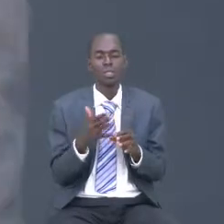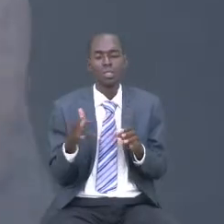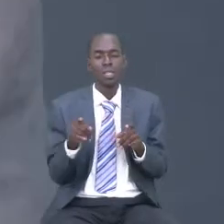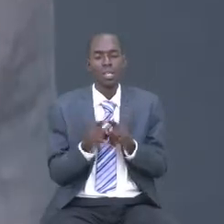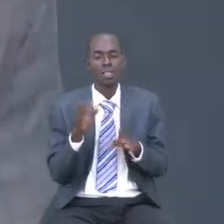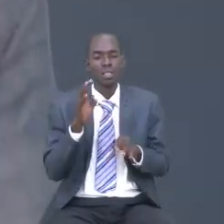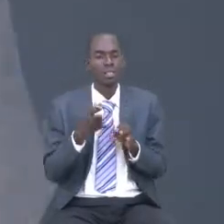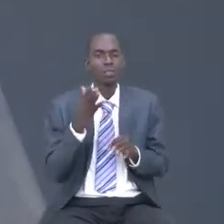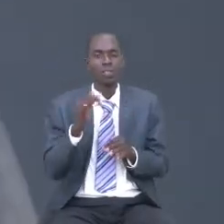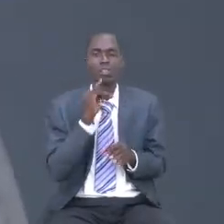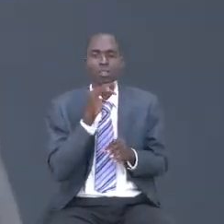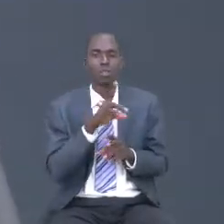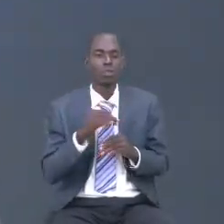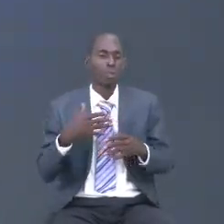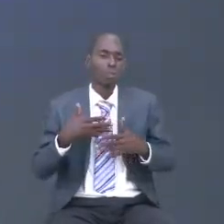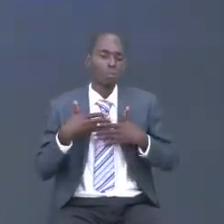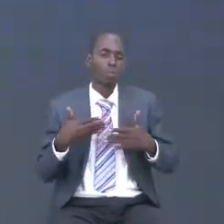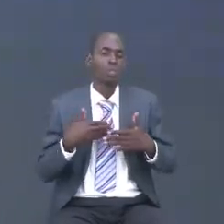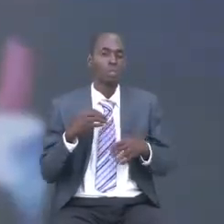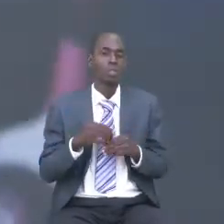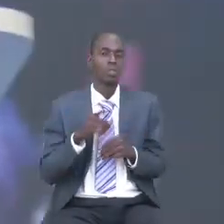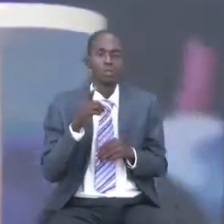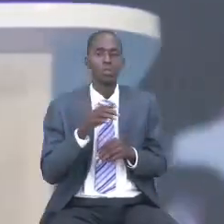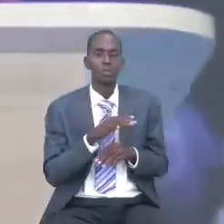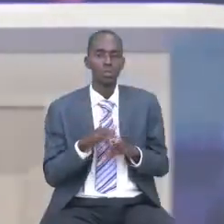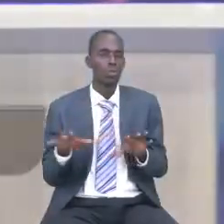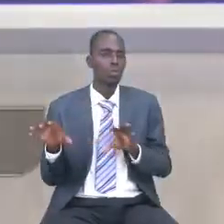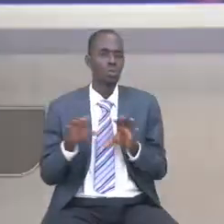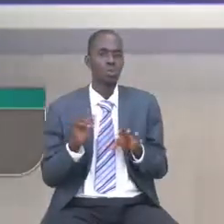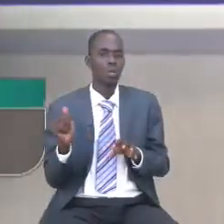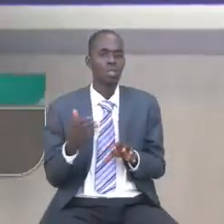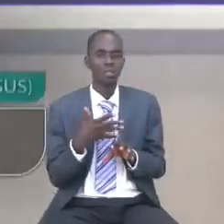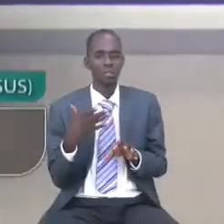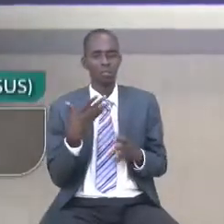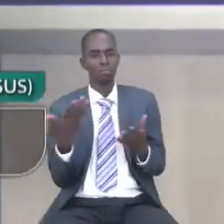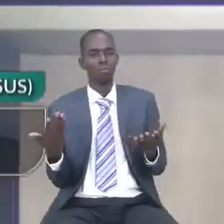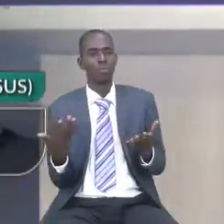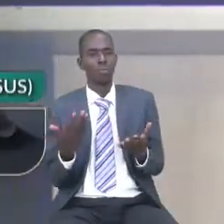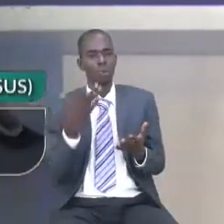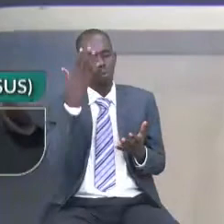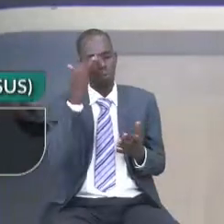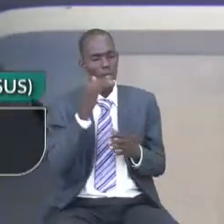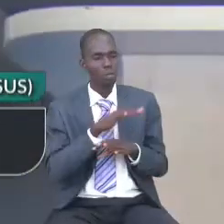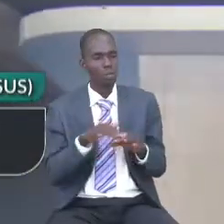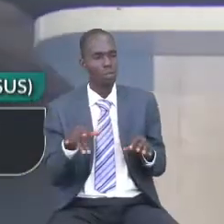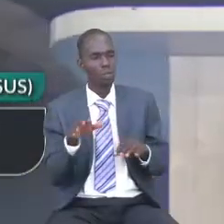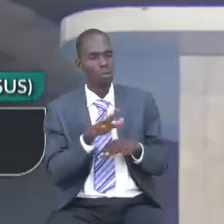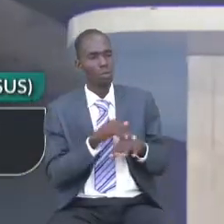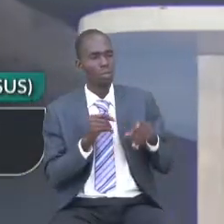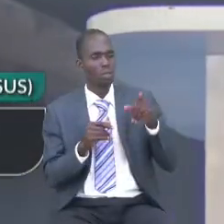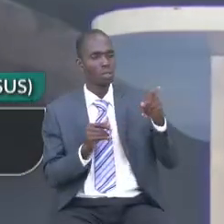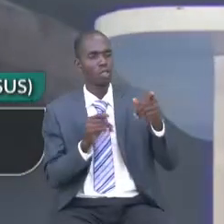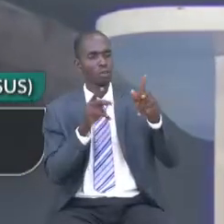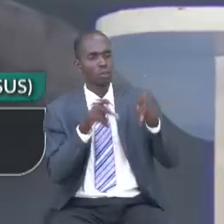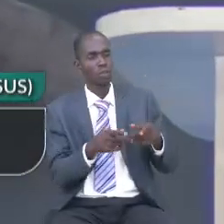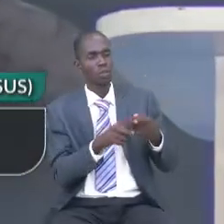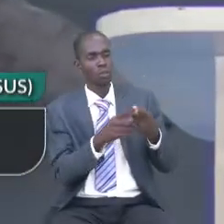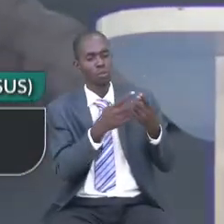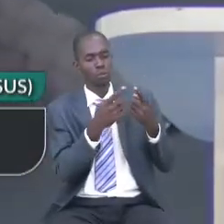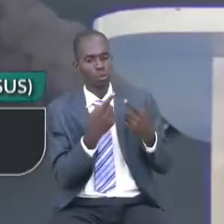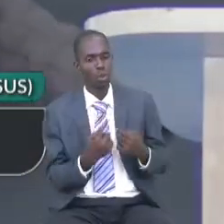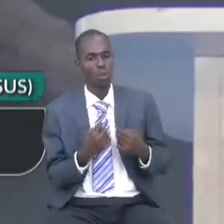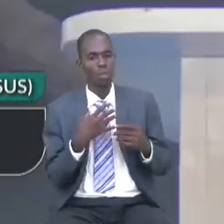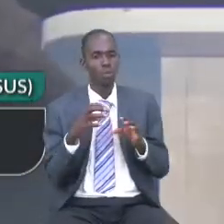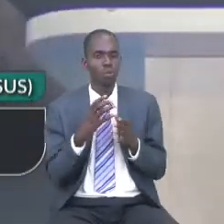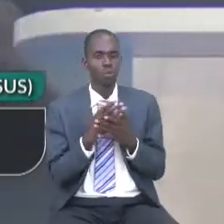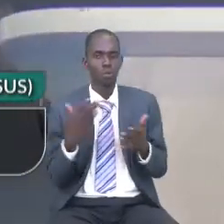inside you. You don't do anything as if, what did they call this person to come and do something? She's about collapsing. You don't